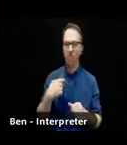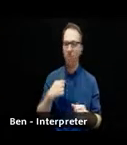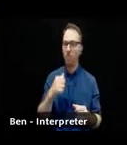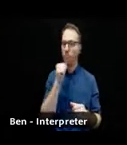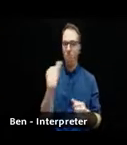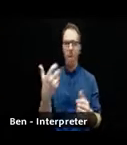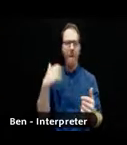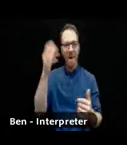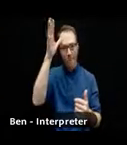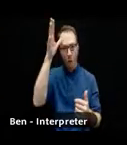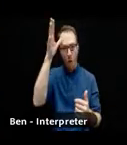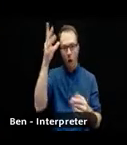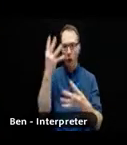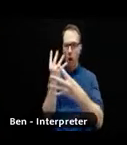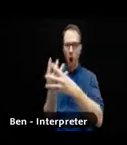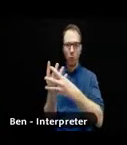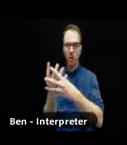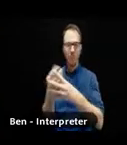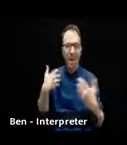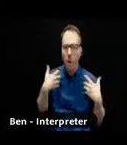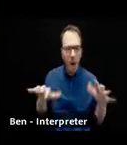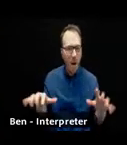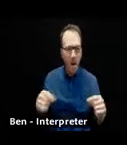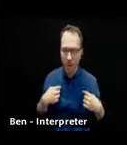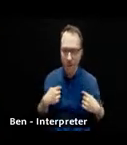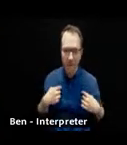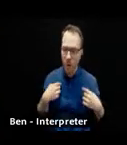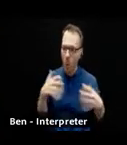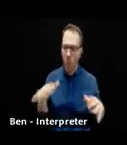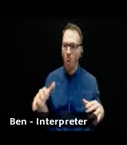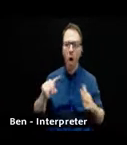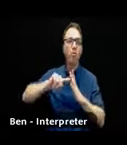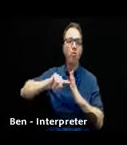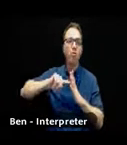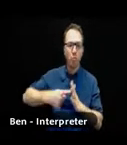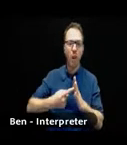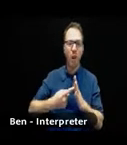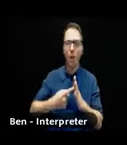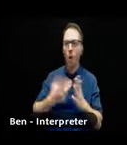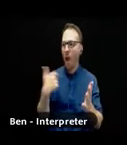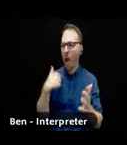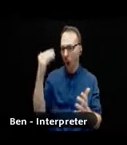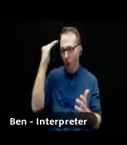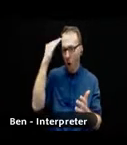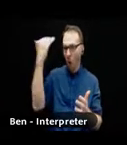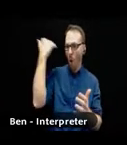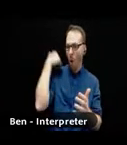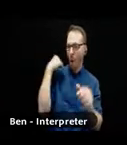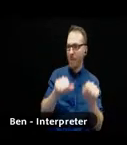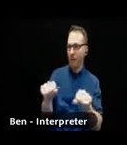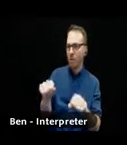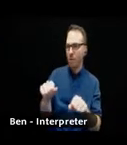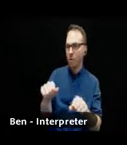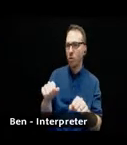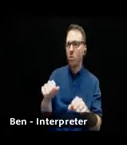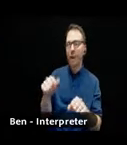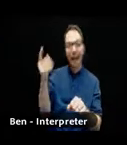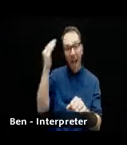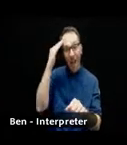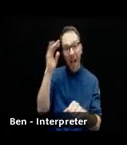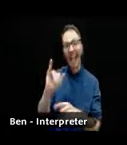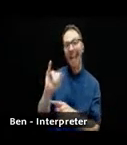father incarcerated. I didn't want to trigger what did I know then, you know, potential immigration